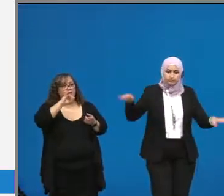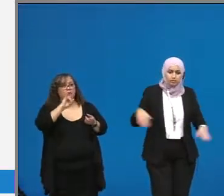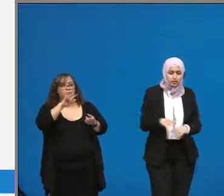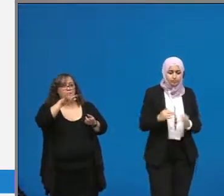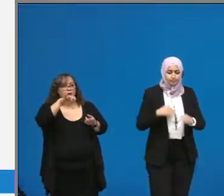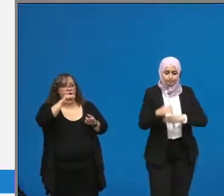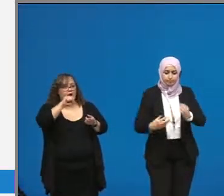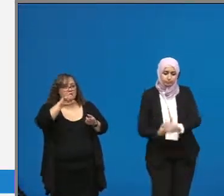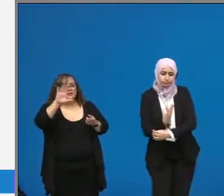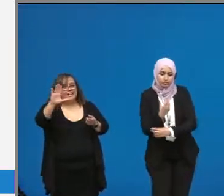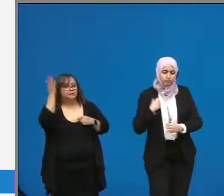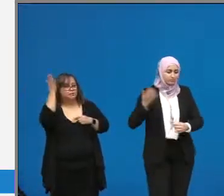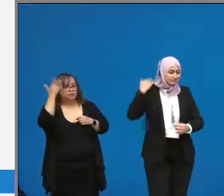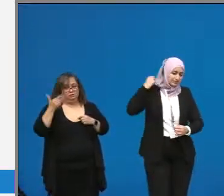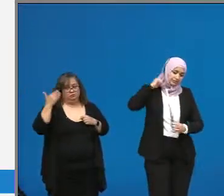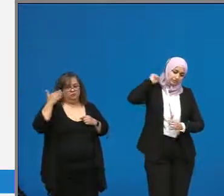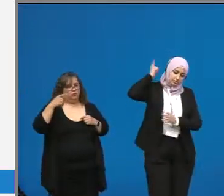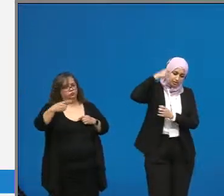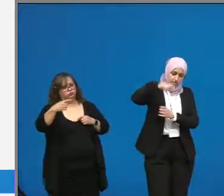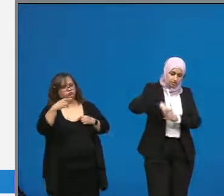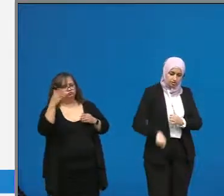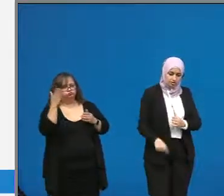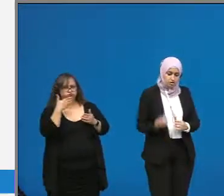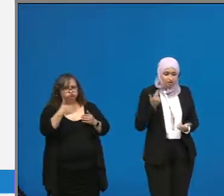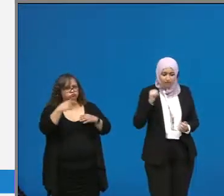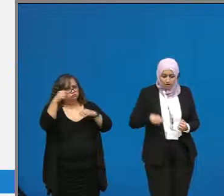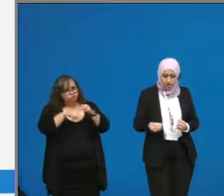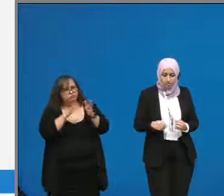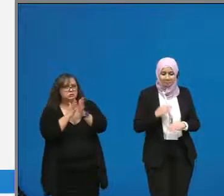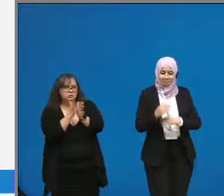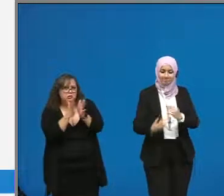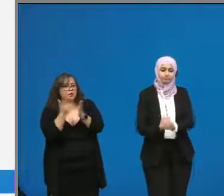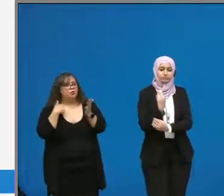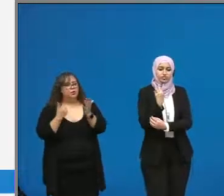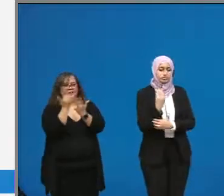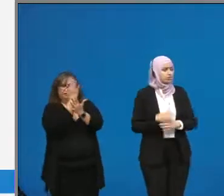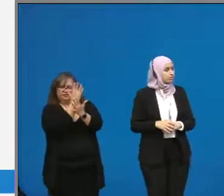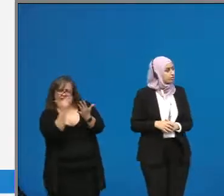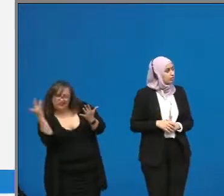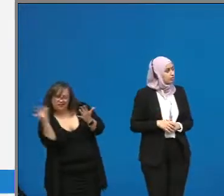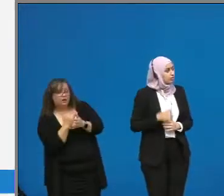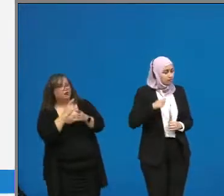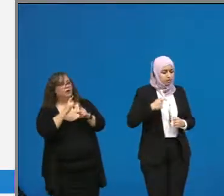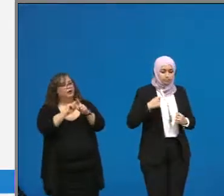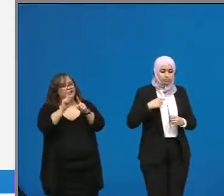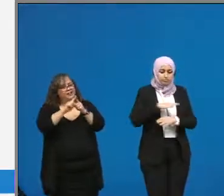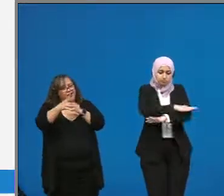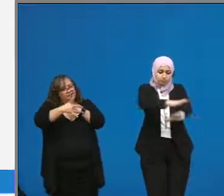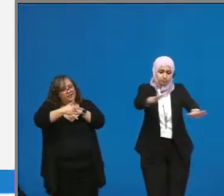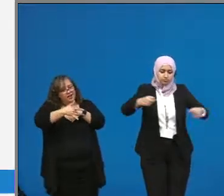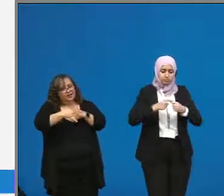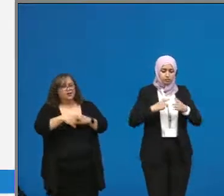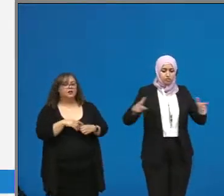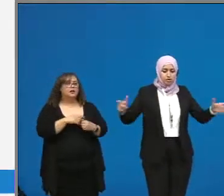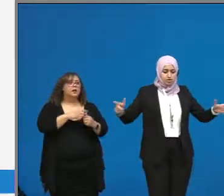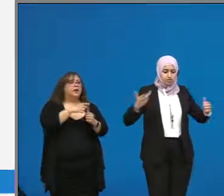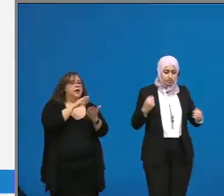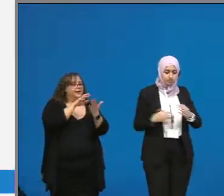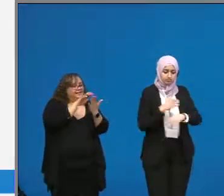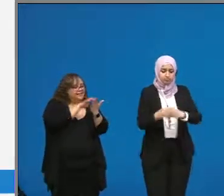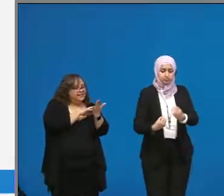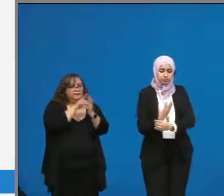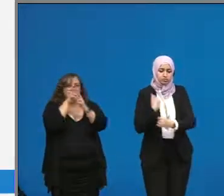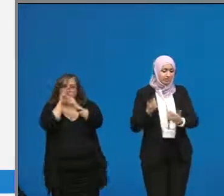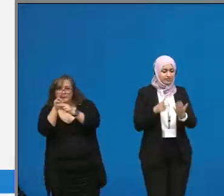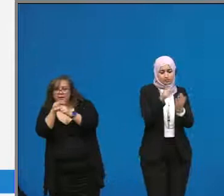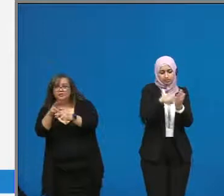earlier. We have a vast range of assistive technology in these mobile devices. We have our text-to-speech, our speech-to-text. We